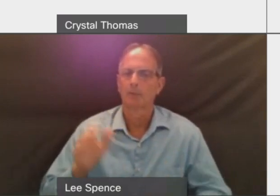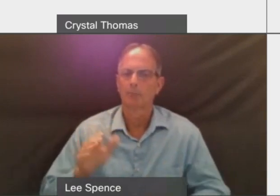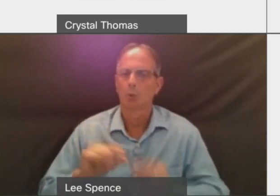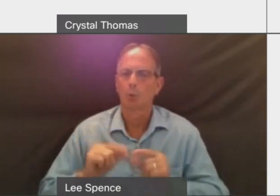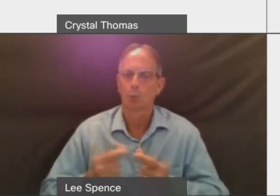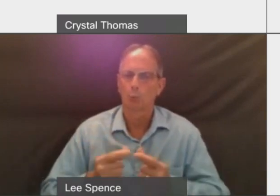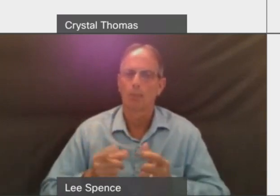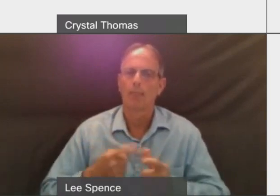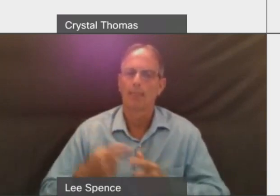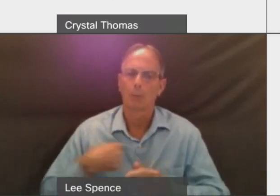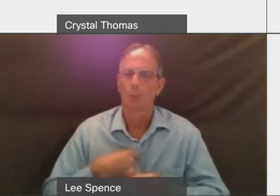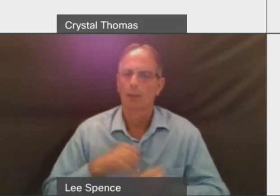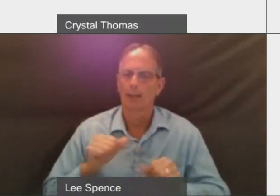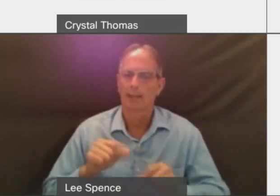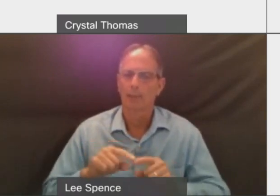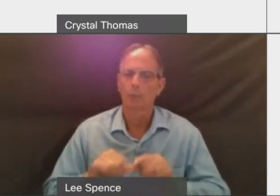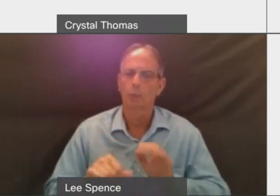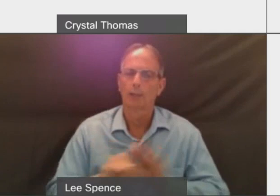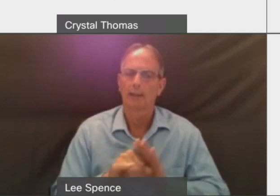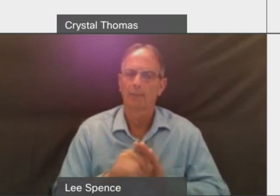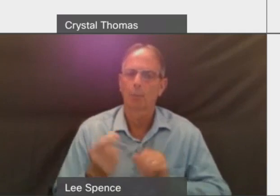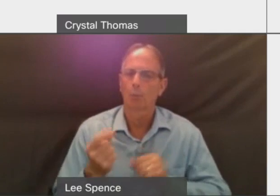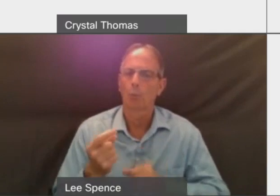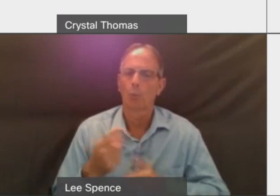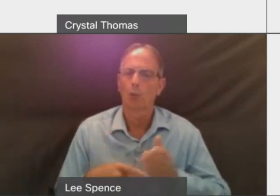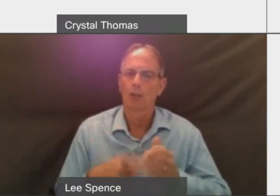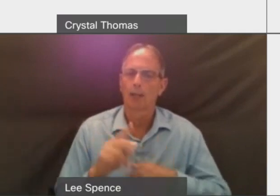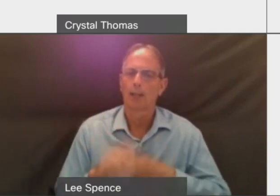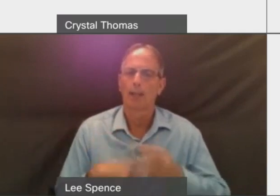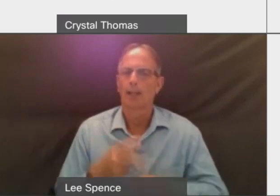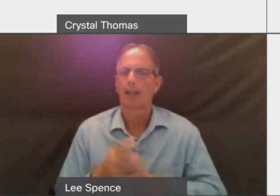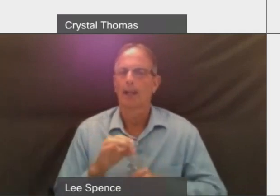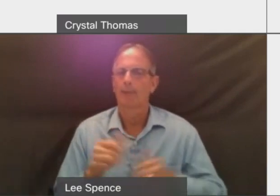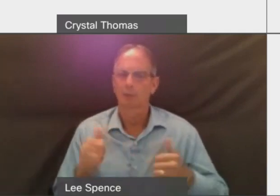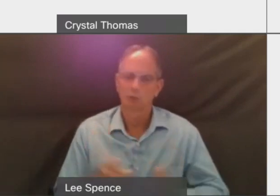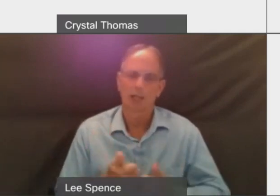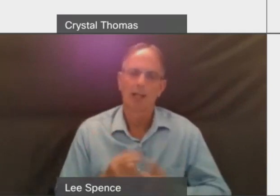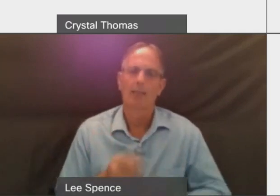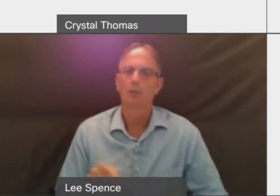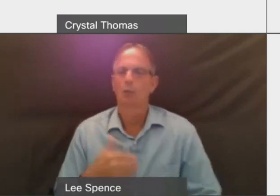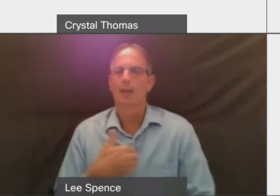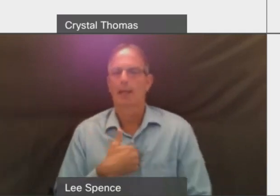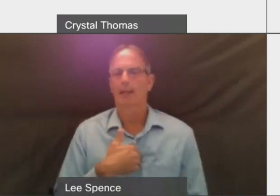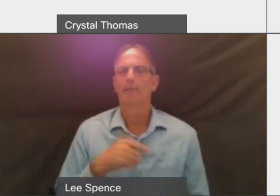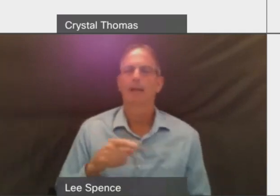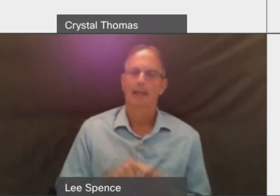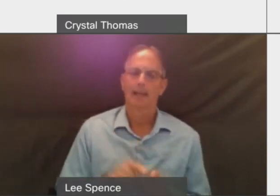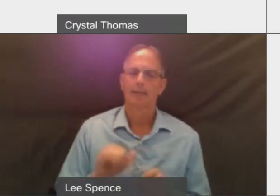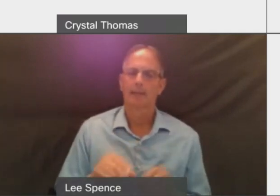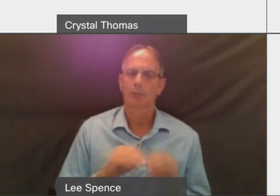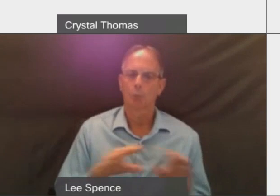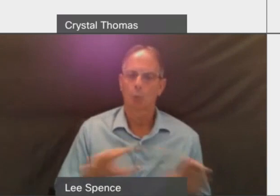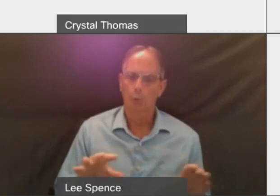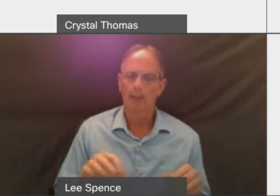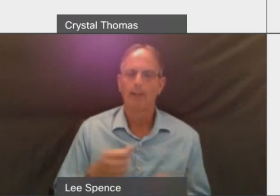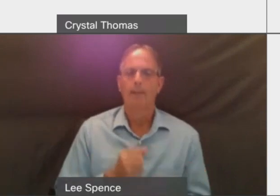really be able to identify what kinds of challenges you have as it gets rolled out,